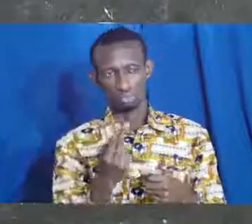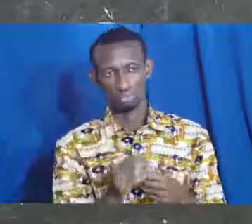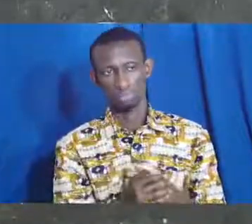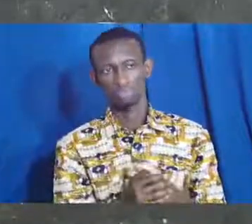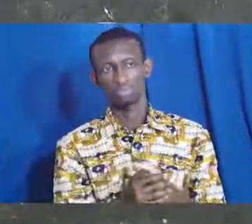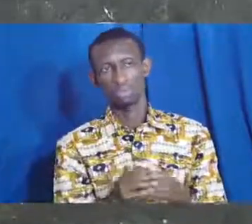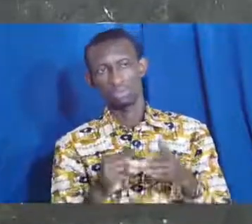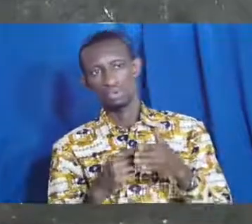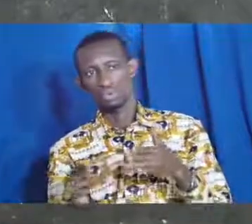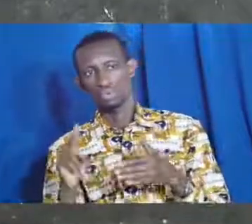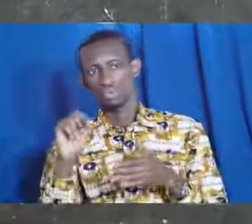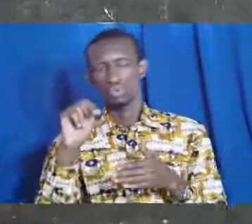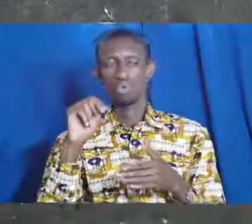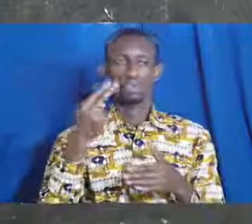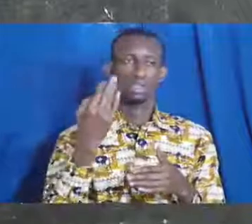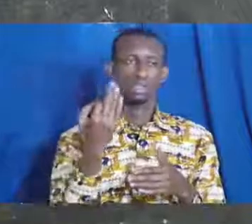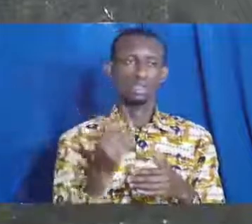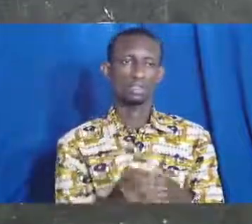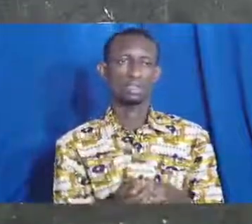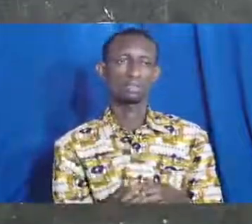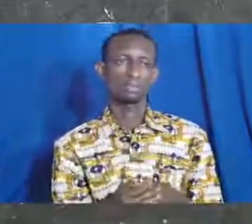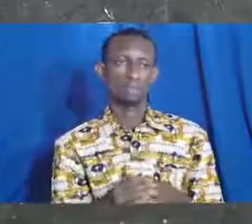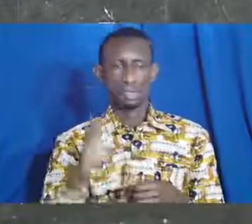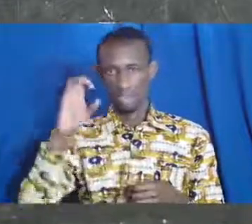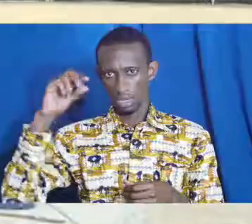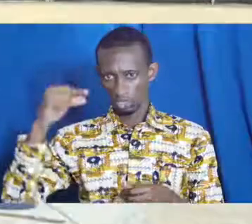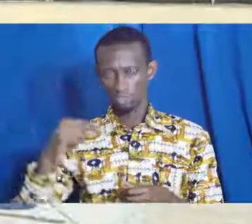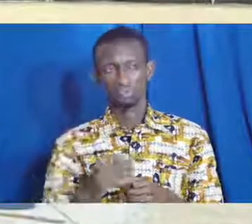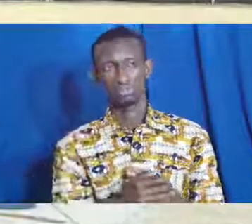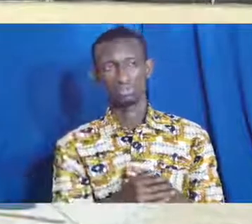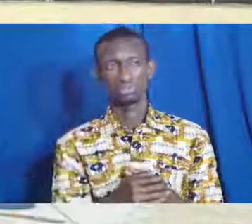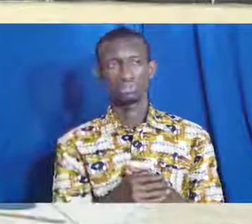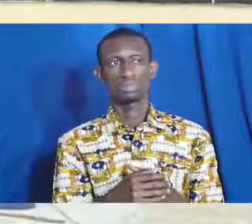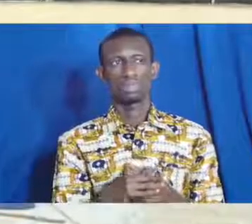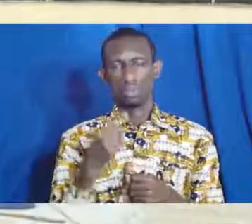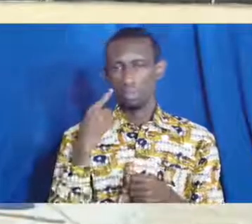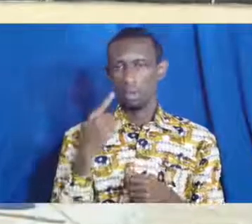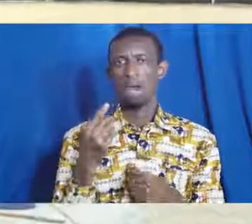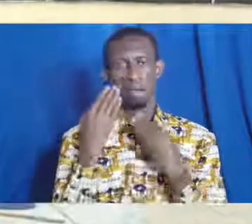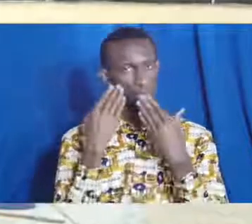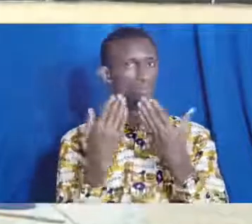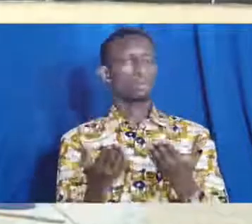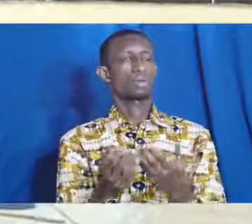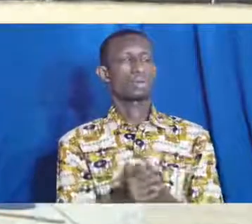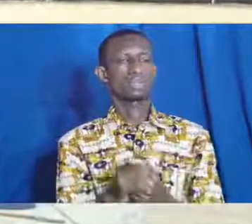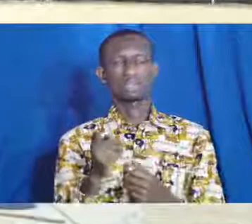giving ammonia gas. So you identify, this is the exercise that you're